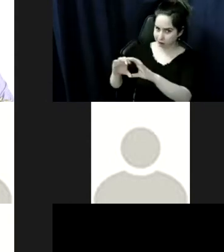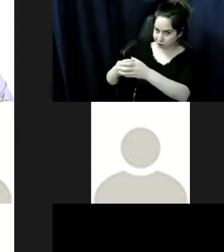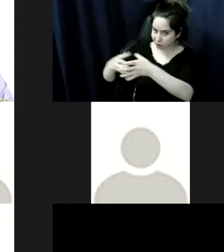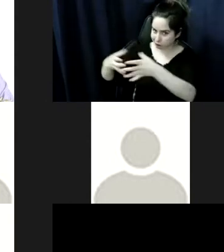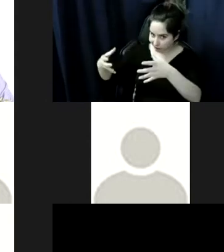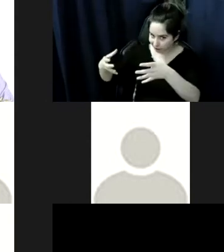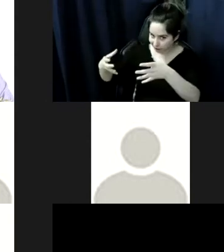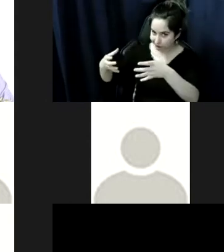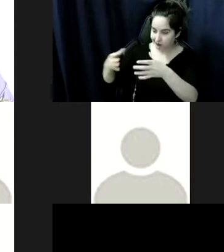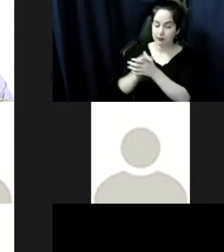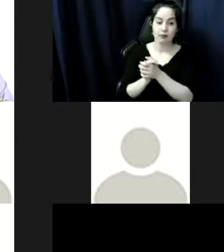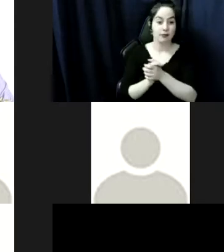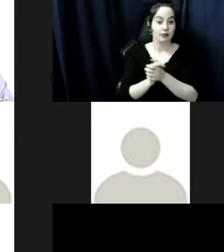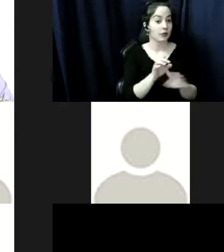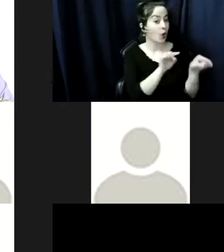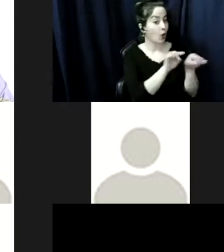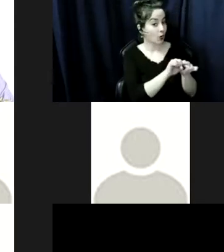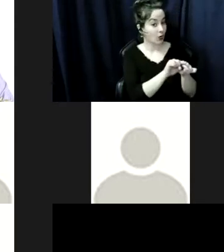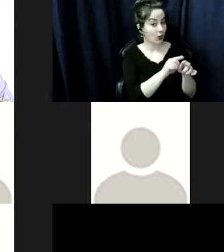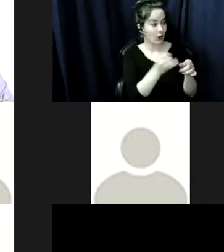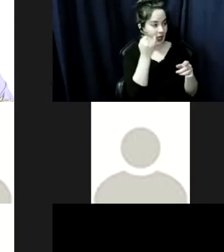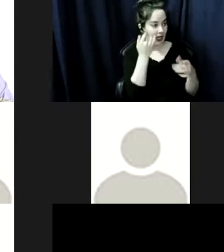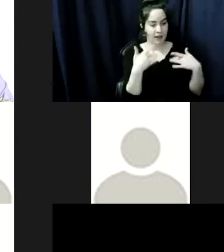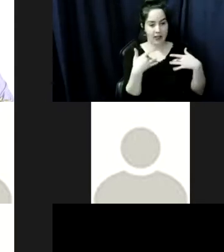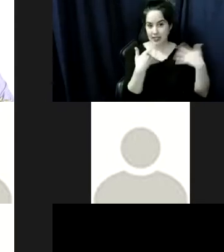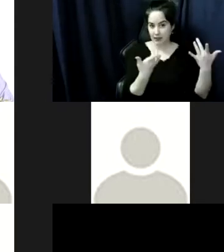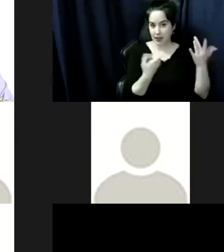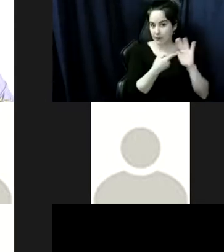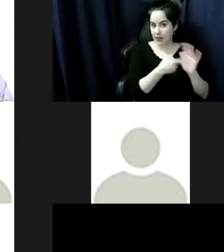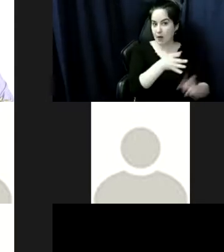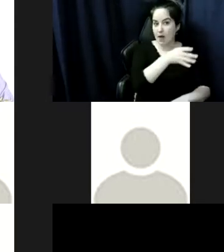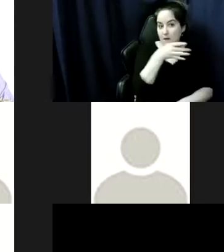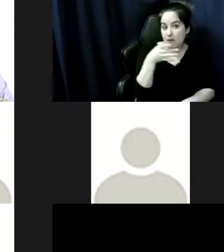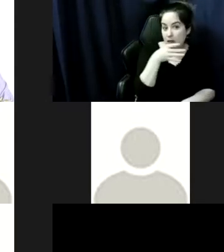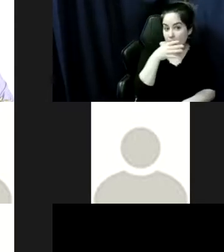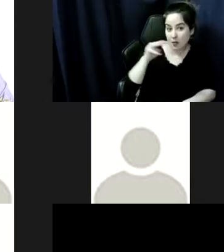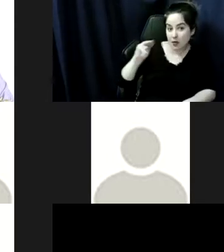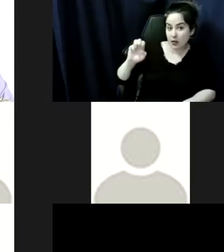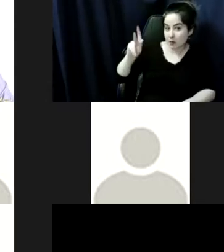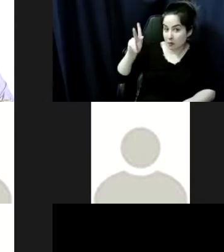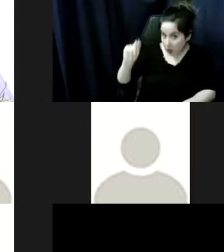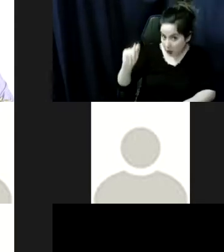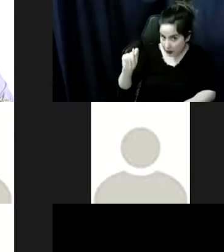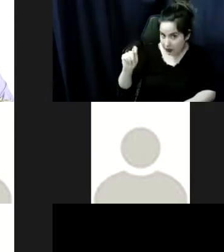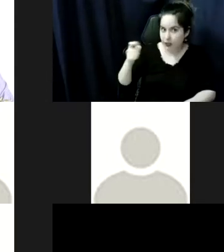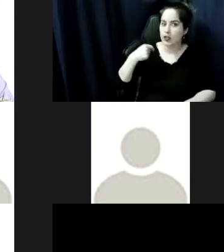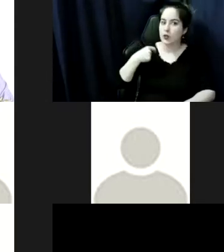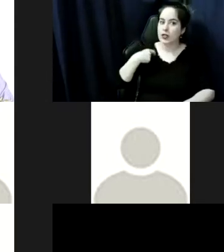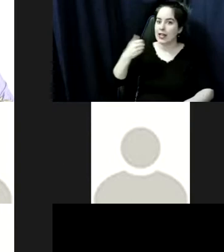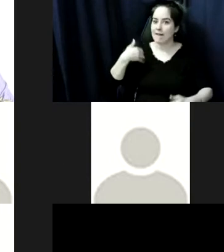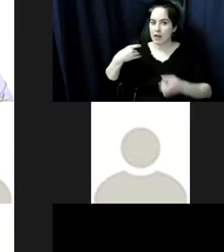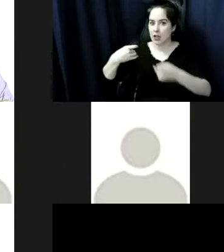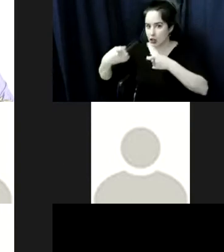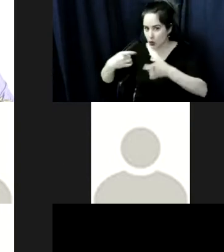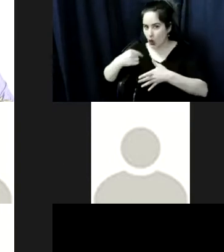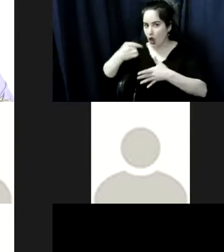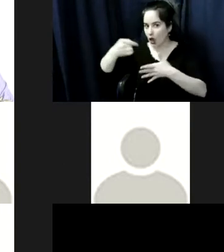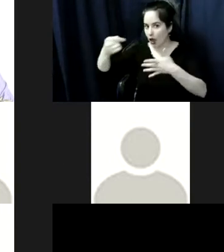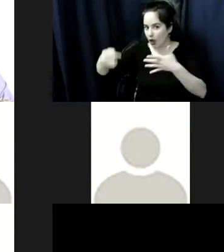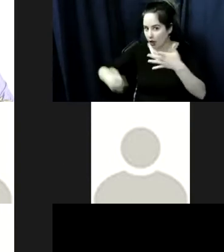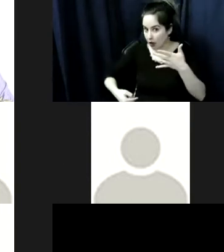if you have an event outside, like a farmer's market, you have to have barriers up and you have to have access control. Should we